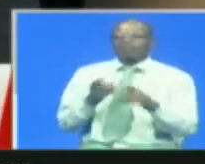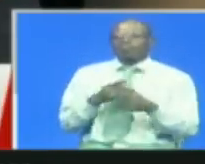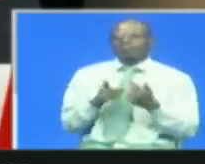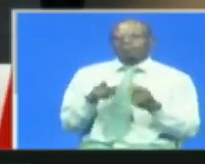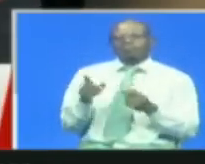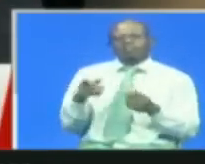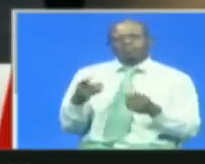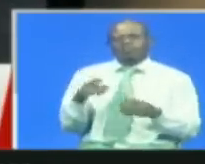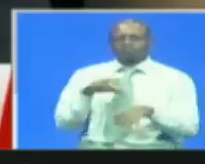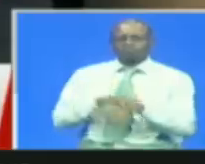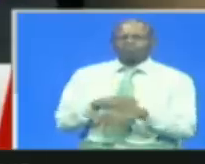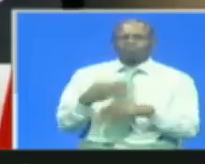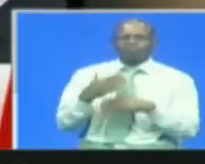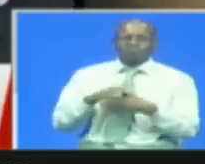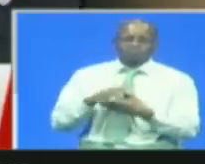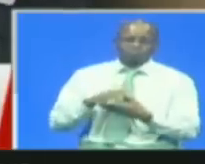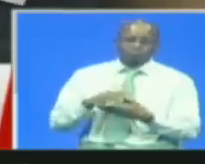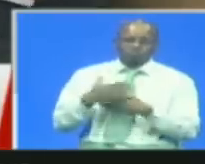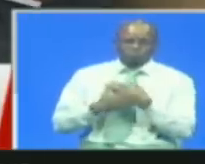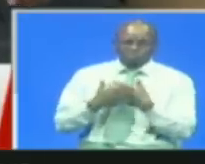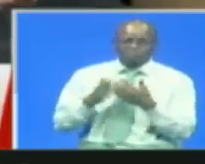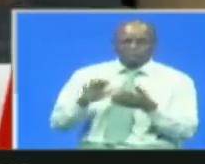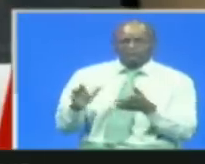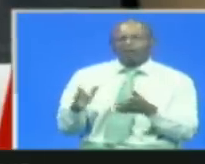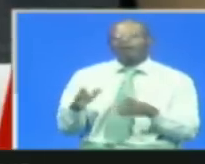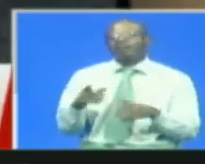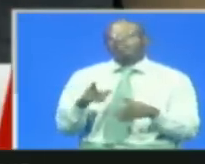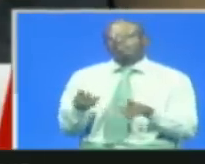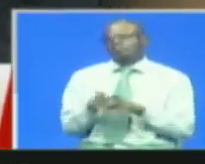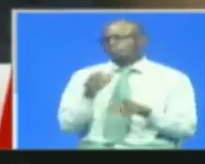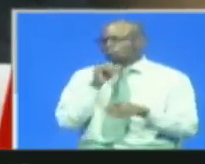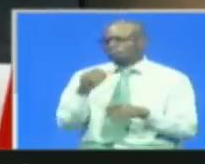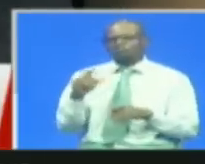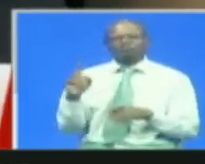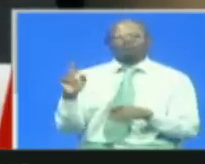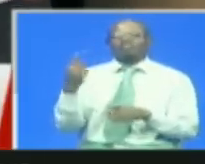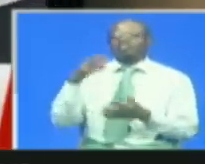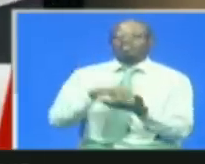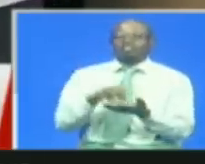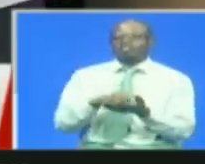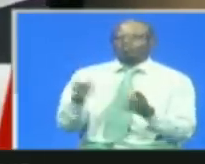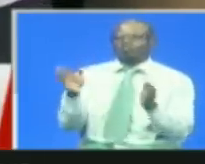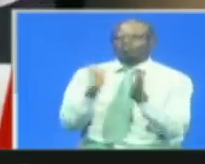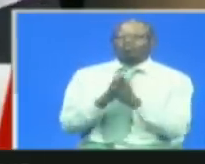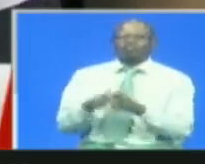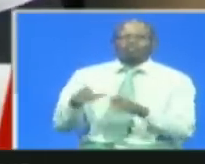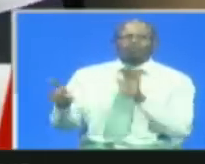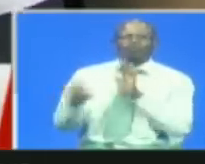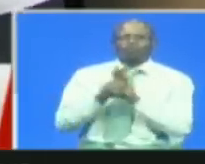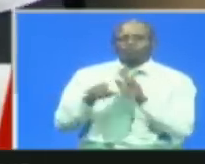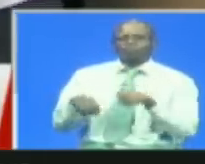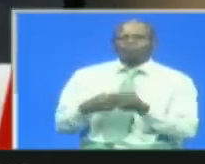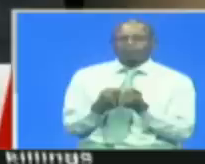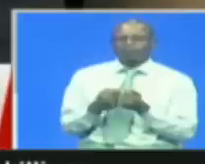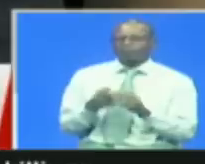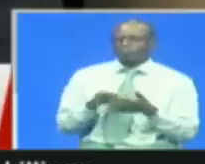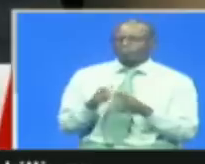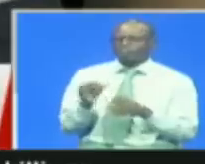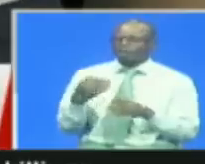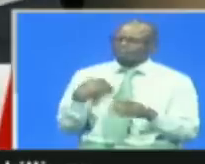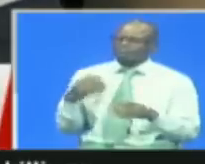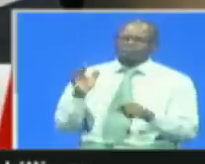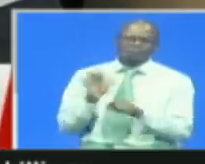But it's not his first shave with the law. That's right, and he is facing a number of accusations in court by a number of